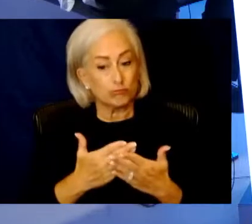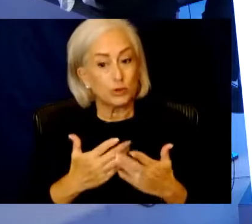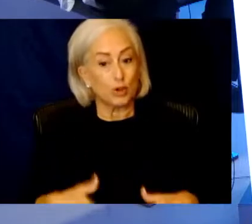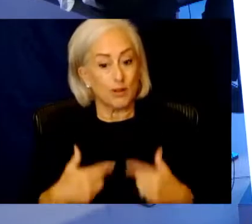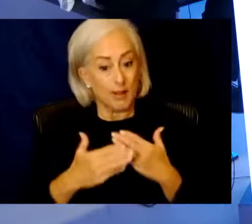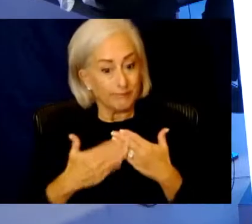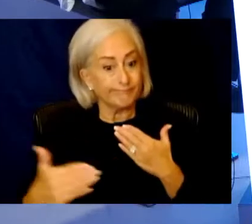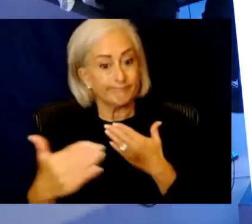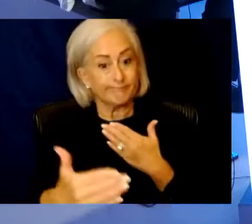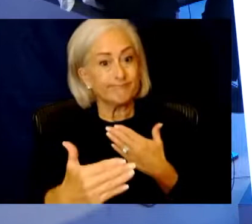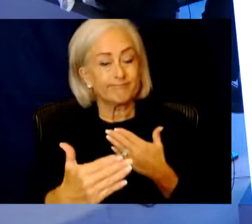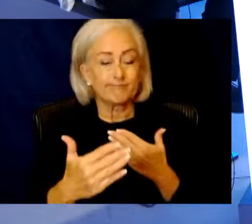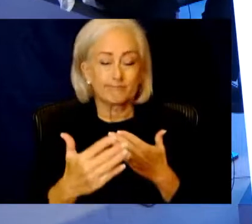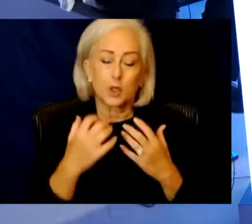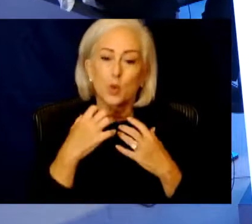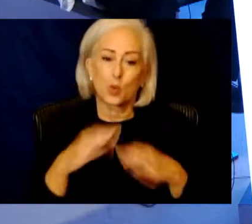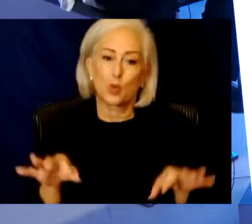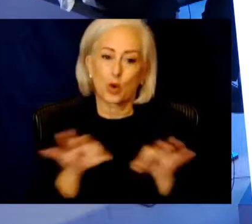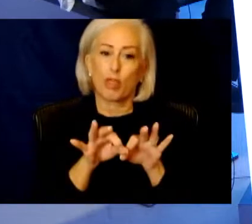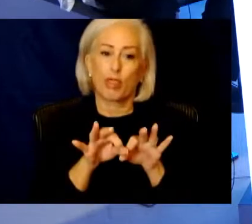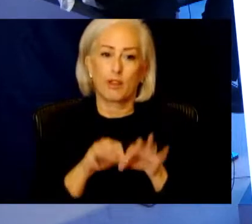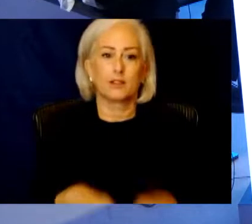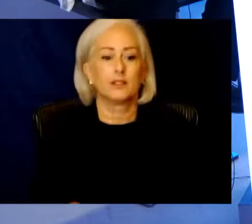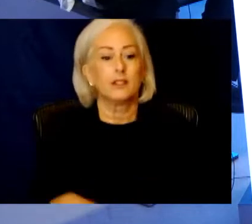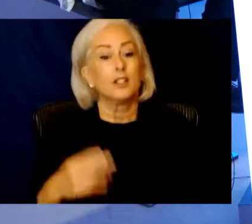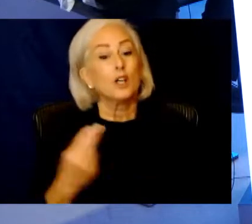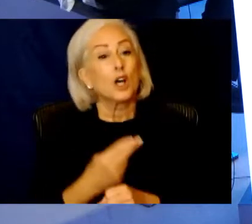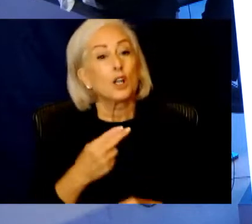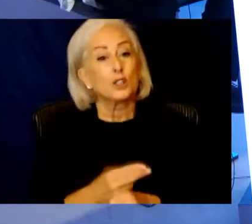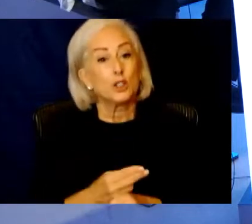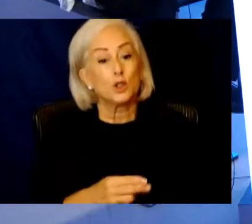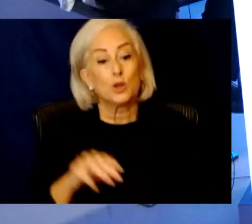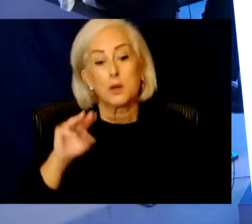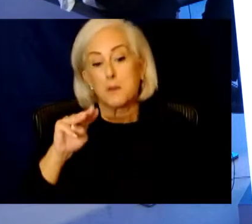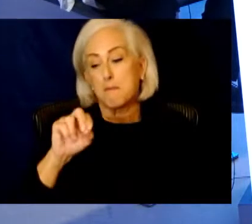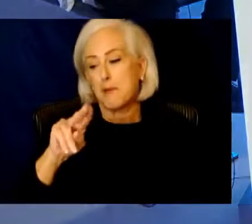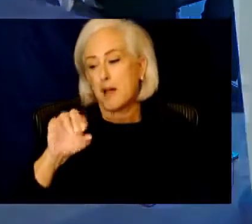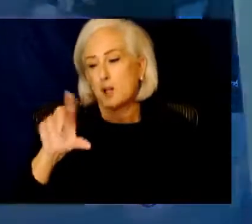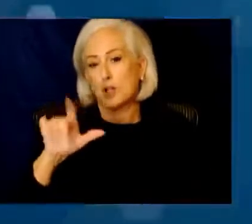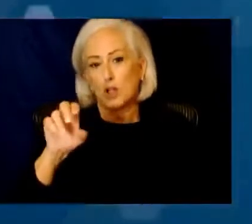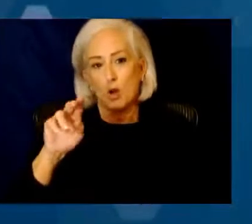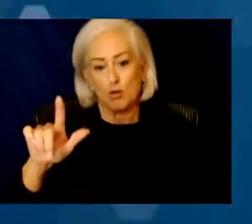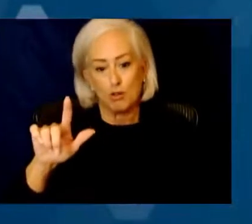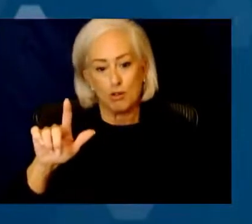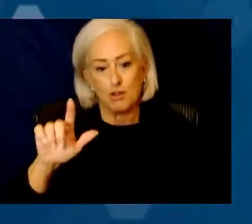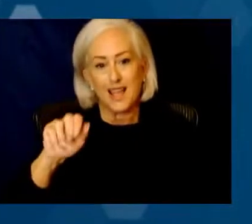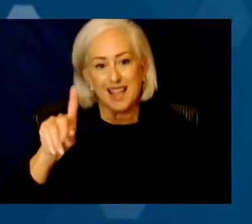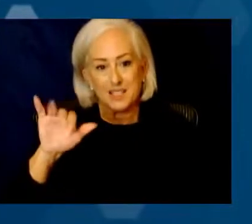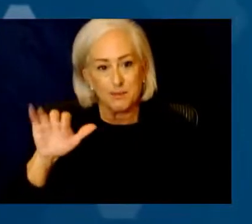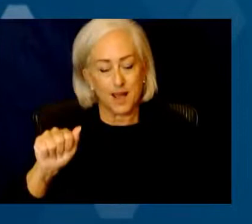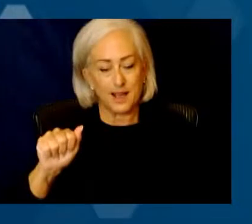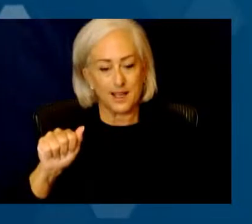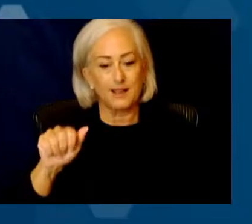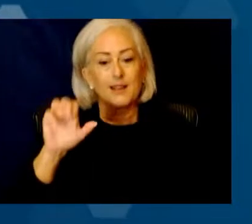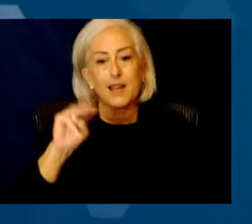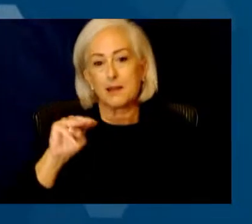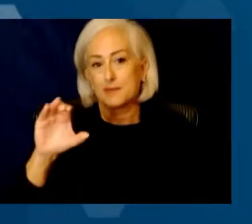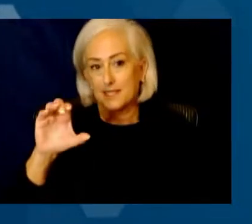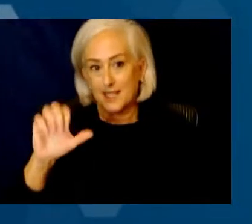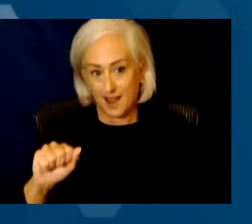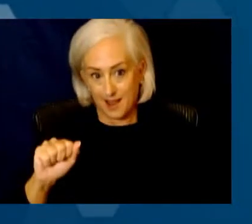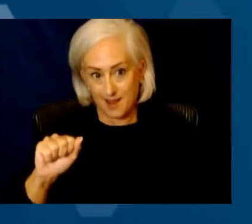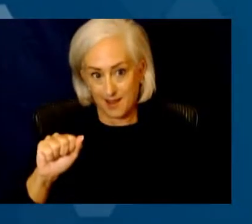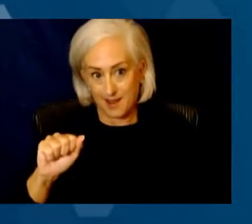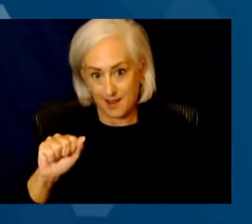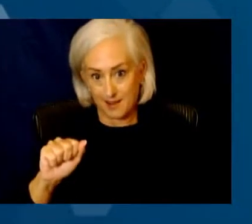Now there's also a new monoclonal antibody called dostarlimab. Did I say that right? Yes, that is all right, correct. excellent. Dostarlimab is a monoclonal